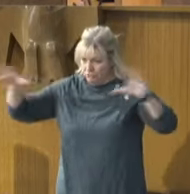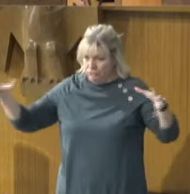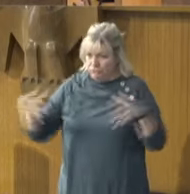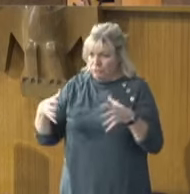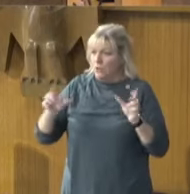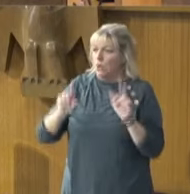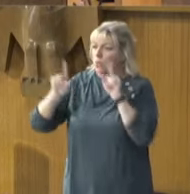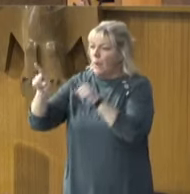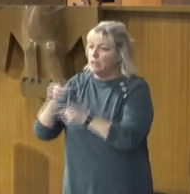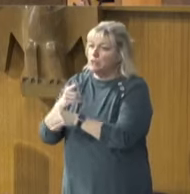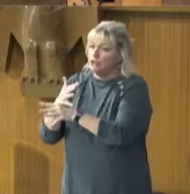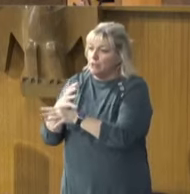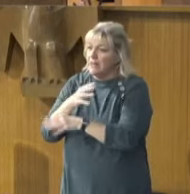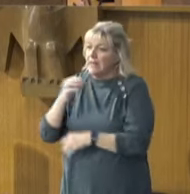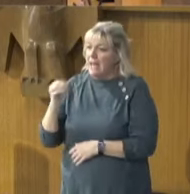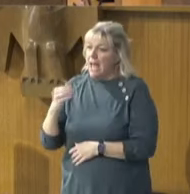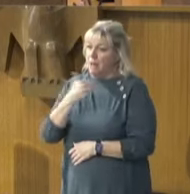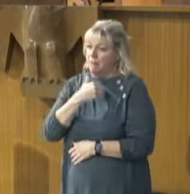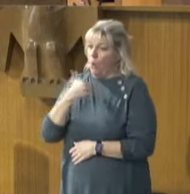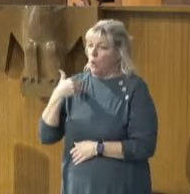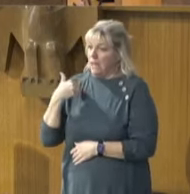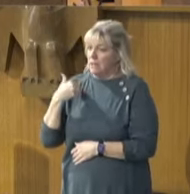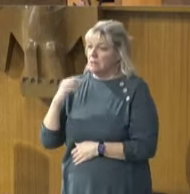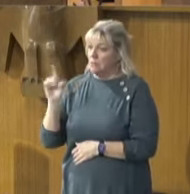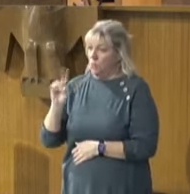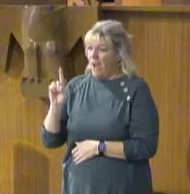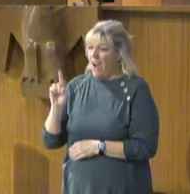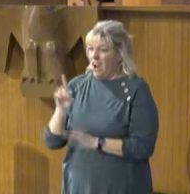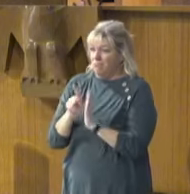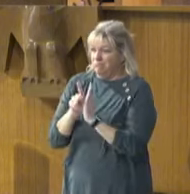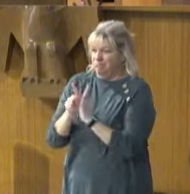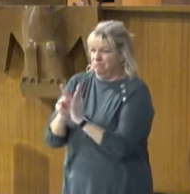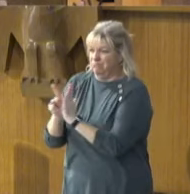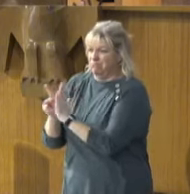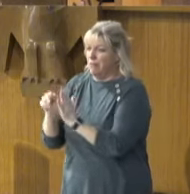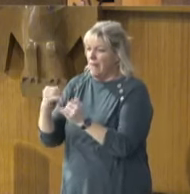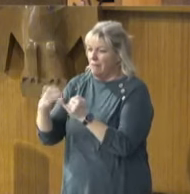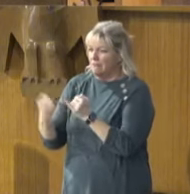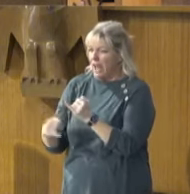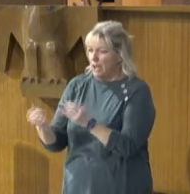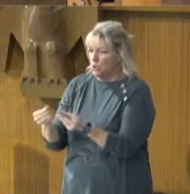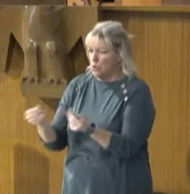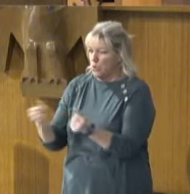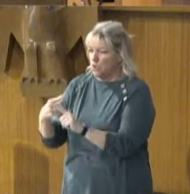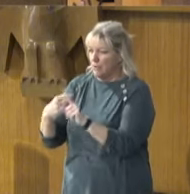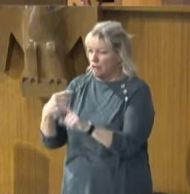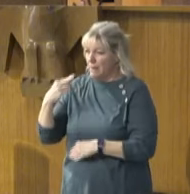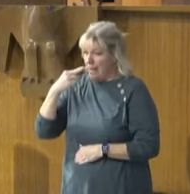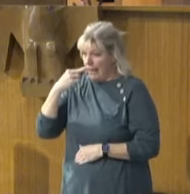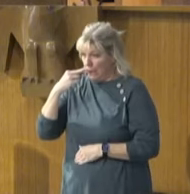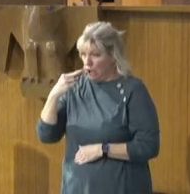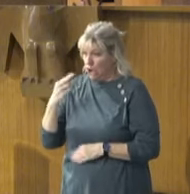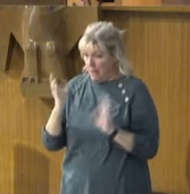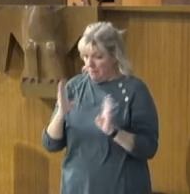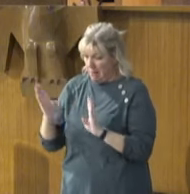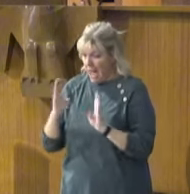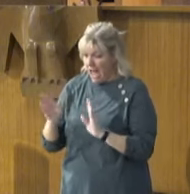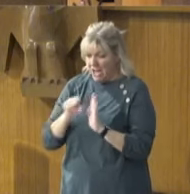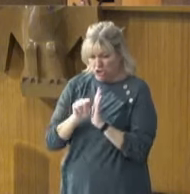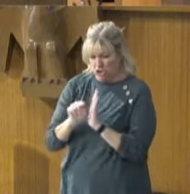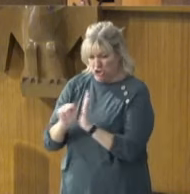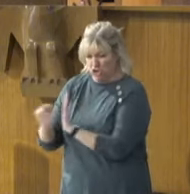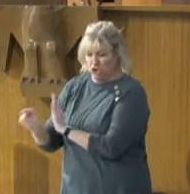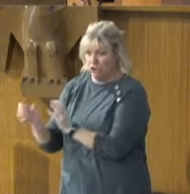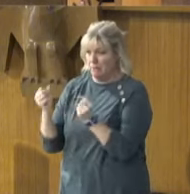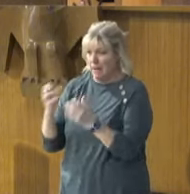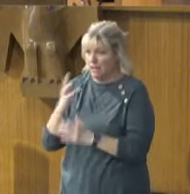Germany and Poland, where the final solution was both planned and subsequently carried out. It was an